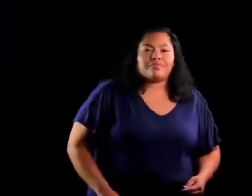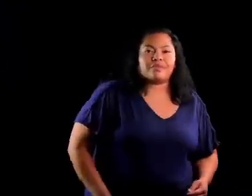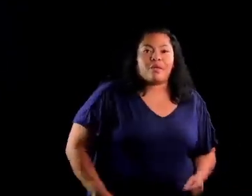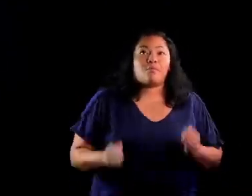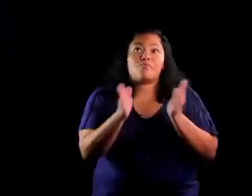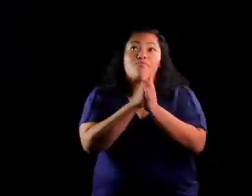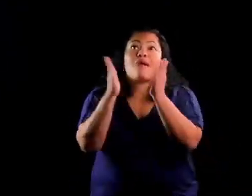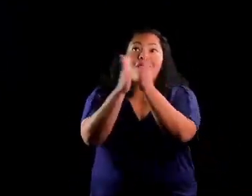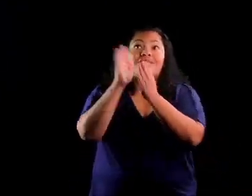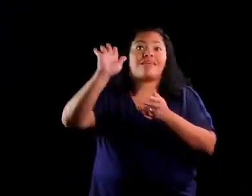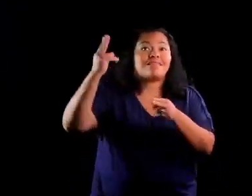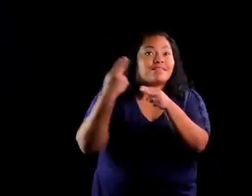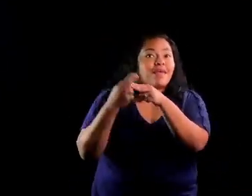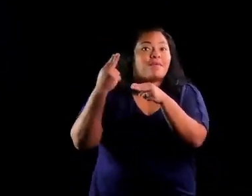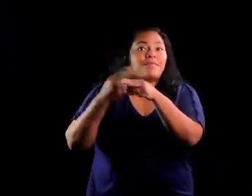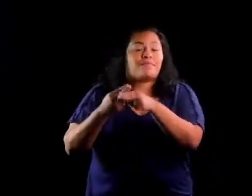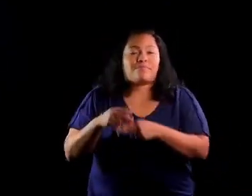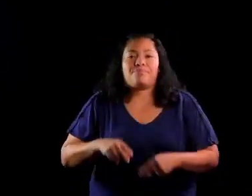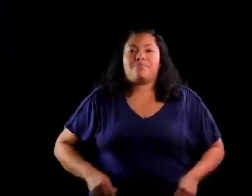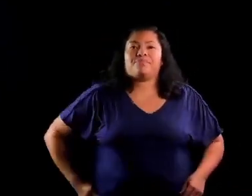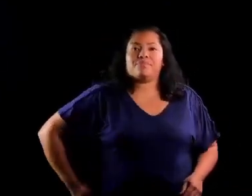Yeah. Oh, praise the name of the Lord.